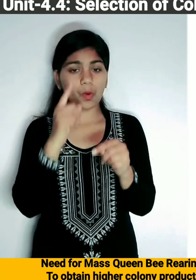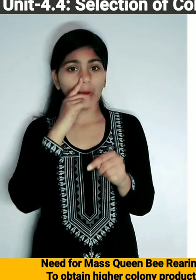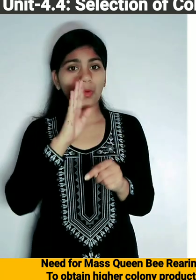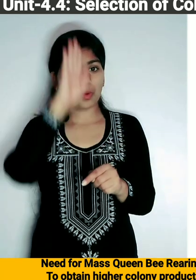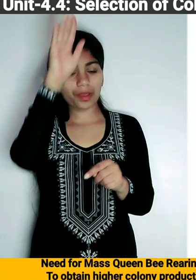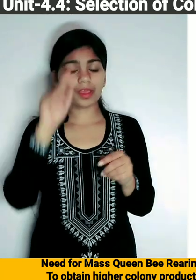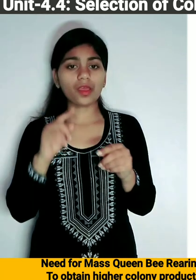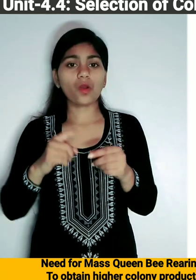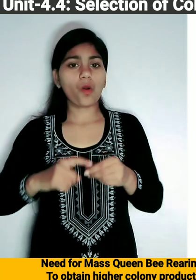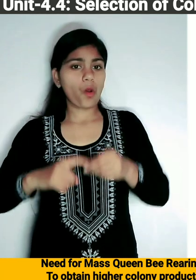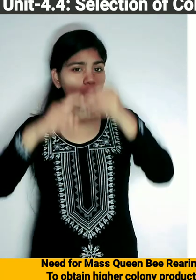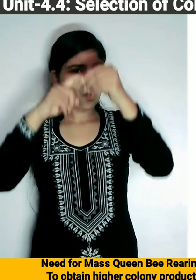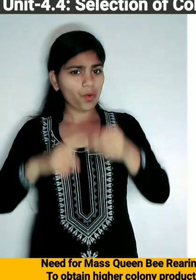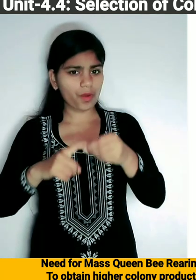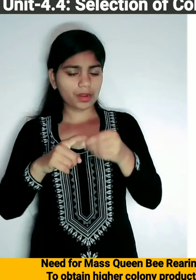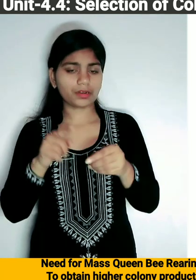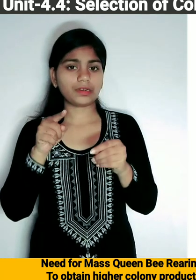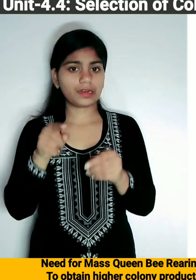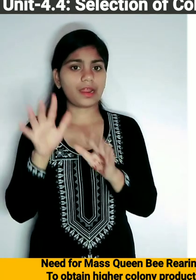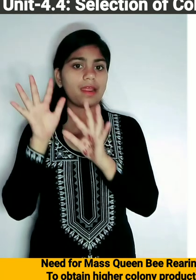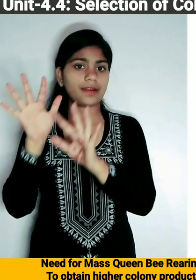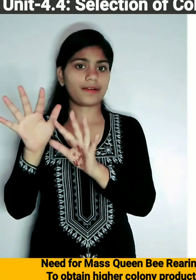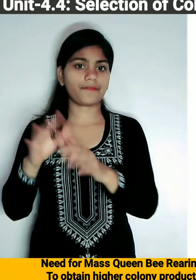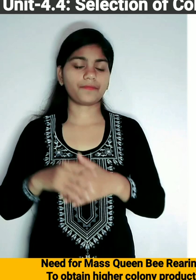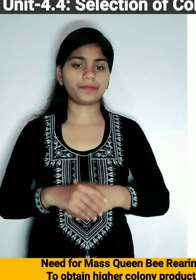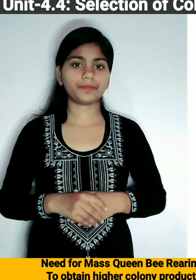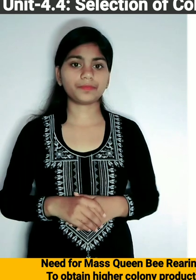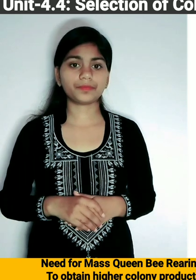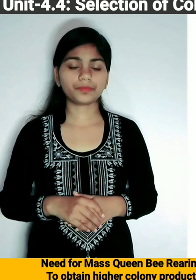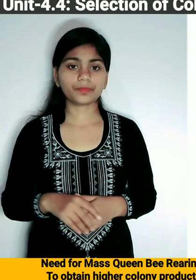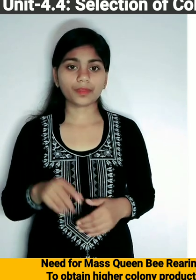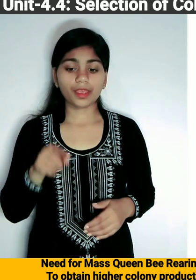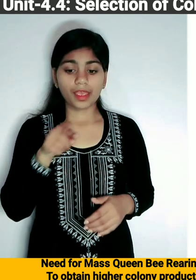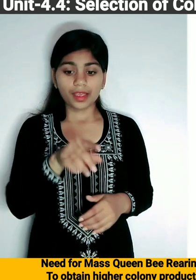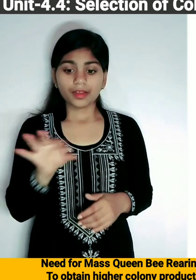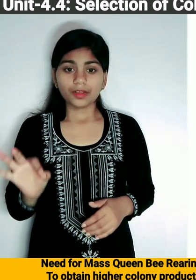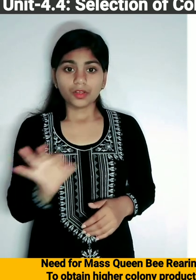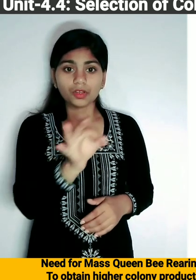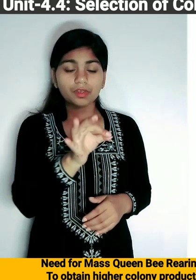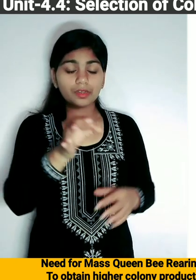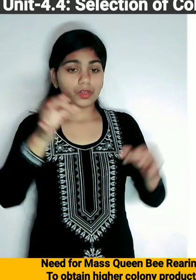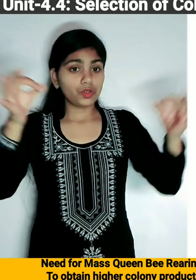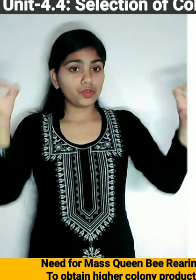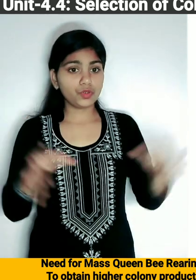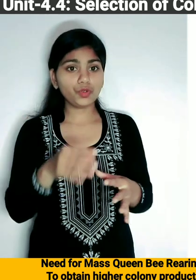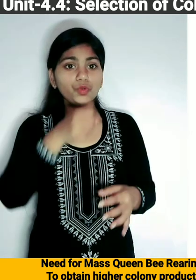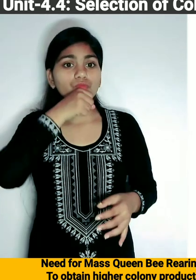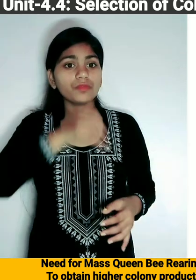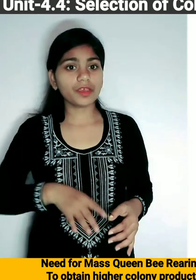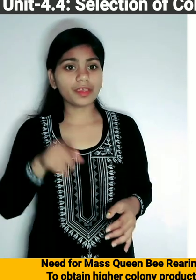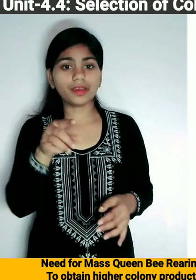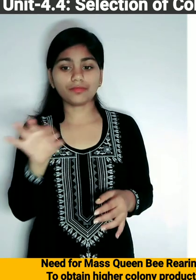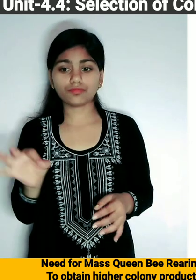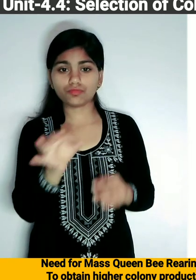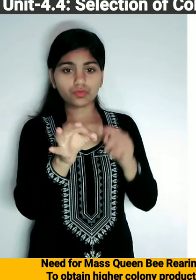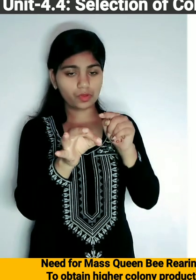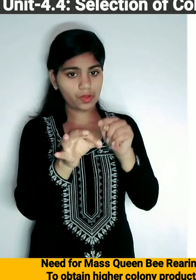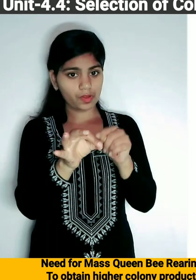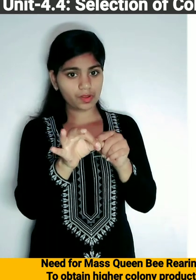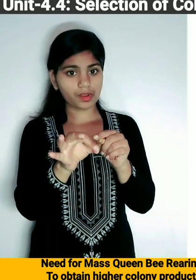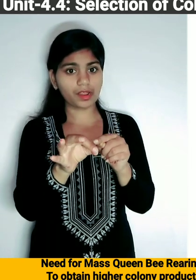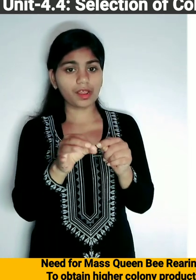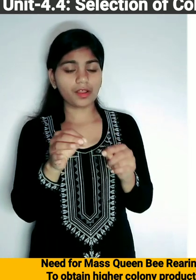of queen bee. To obtain higher colony productivity, young, freshly